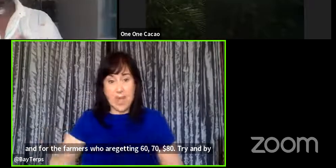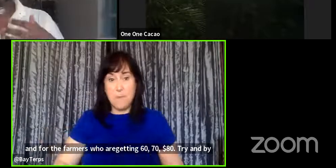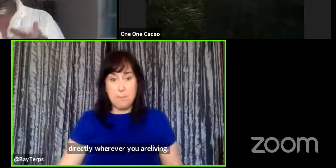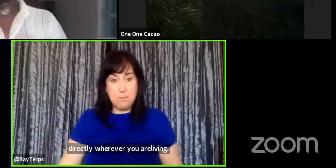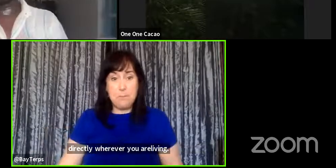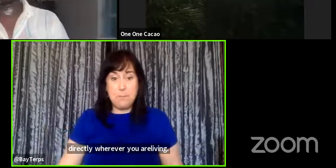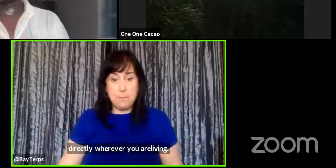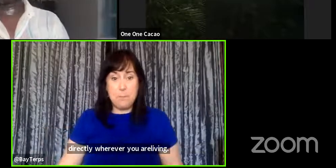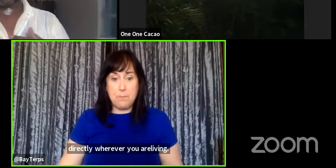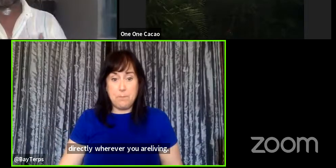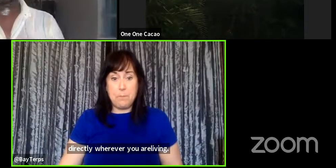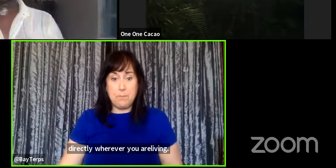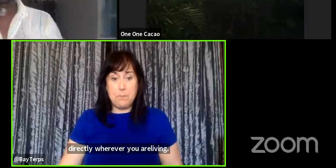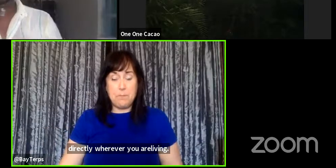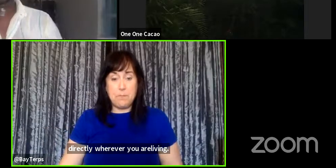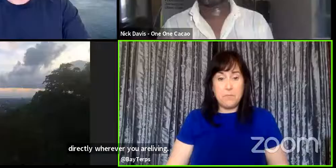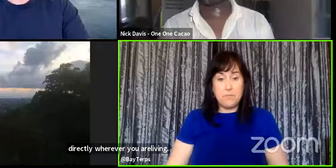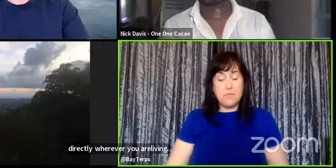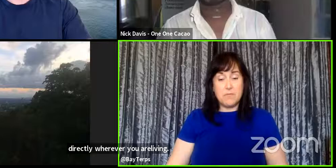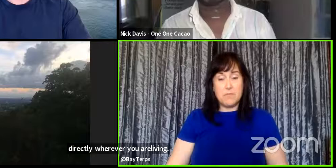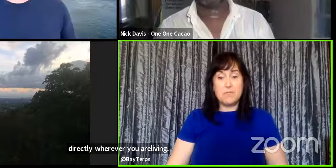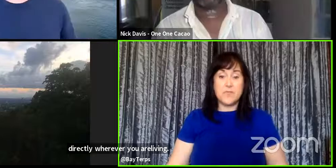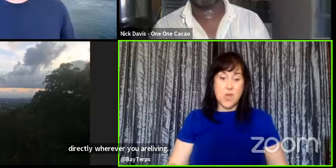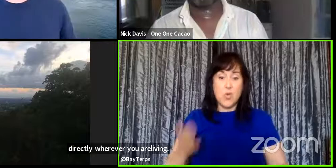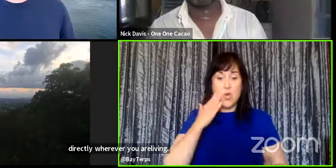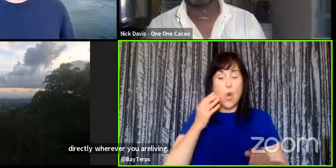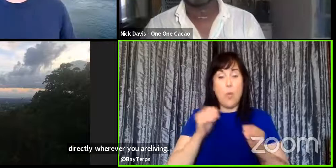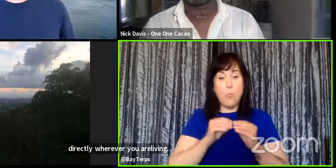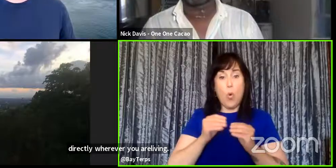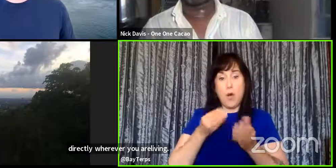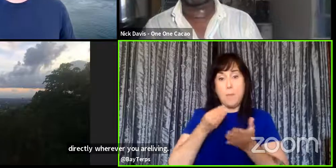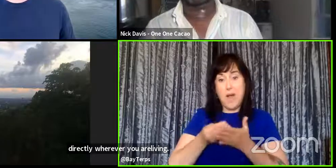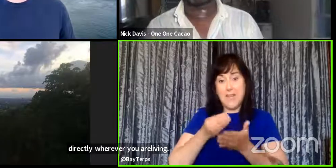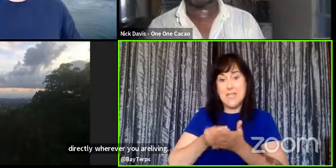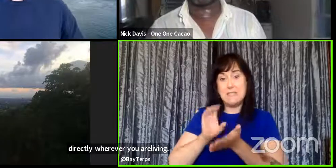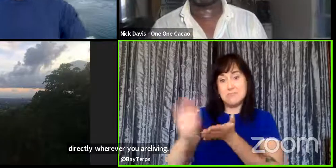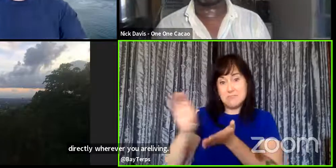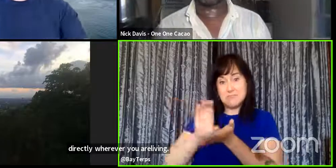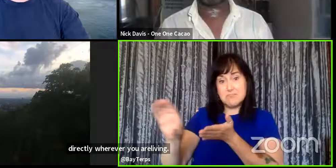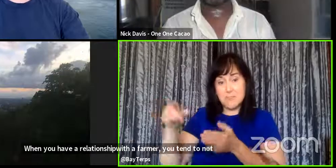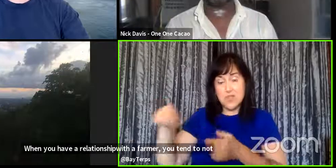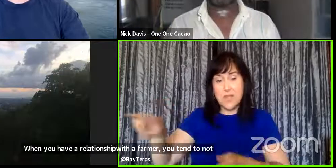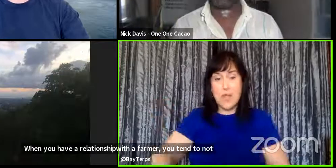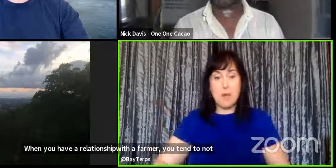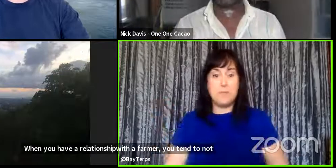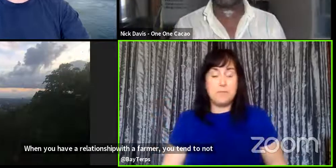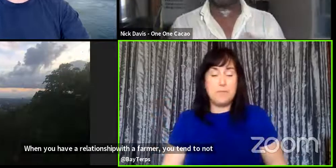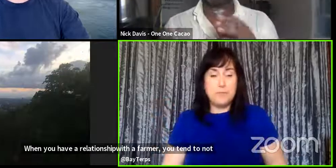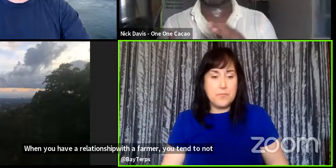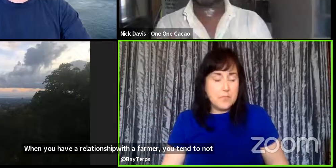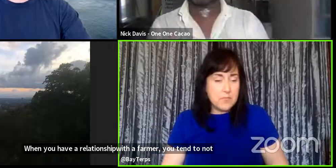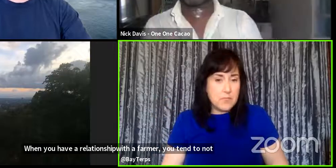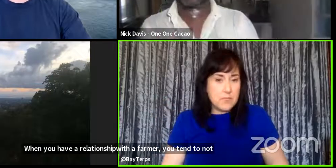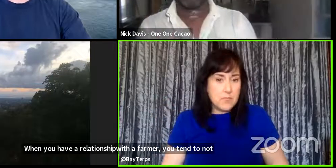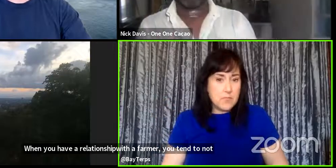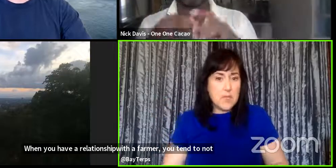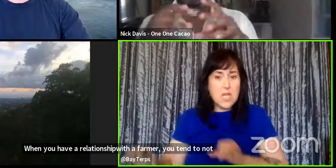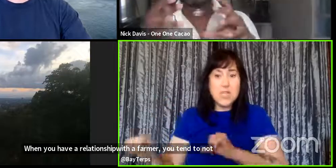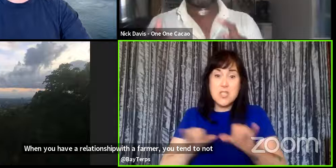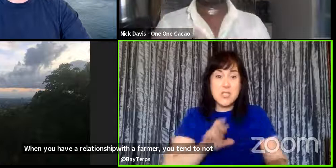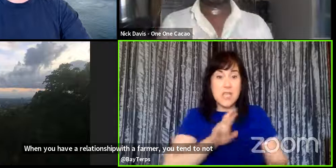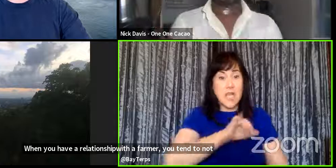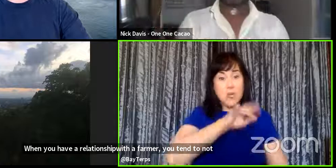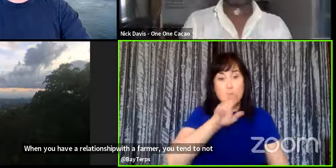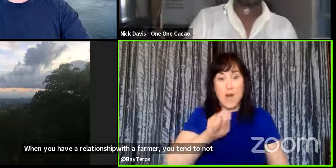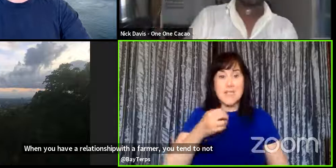know that there's going to be more money which is going to it. Okay. Does the variety of a tree have it has a huge impact, Jessica, on